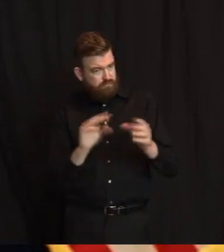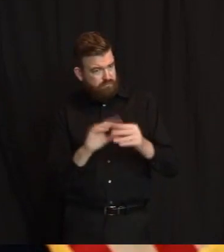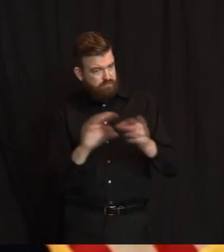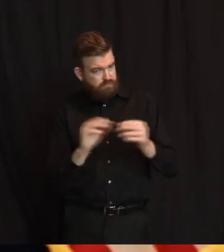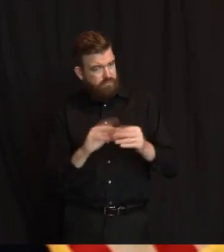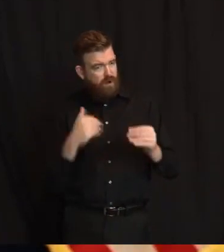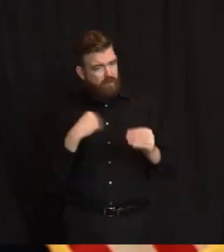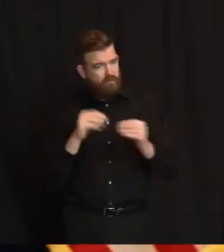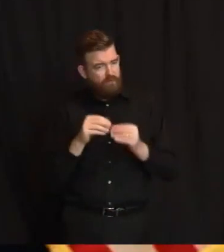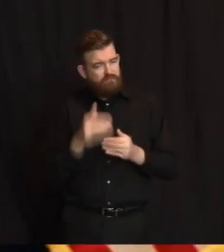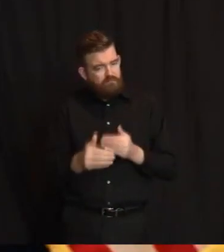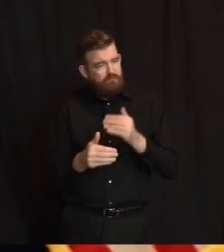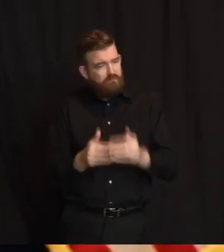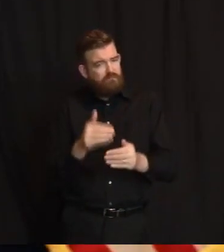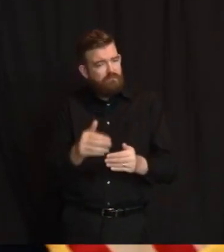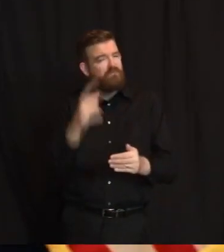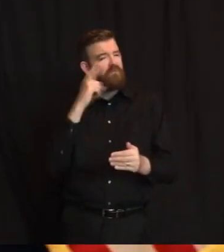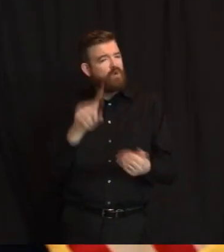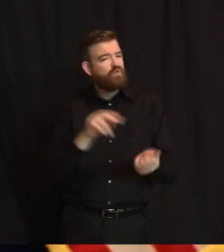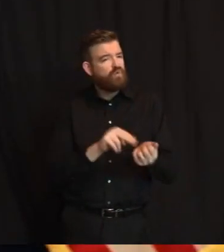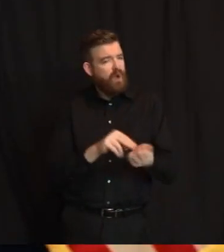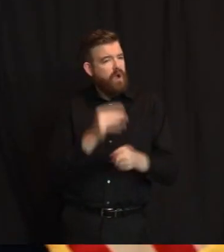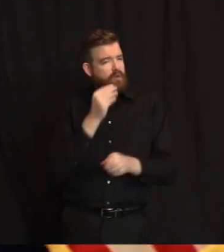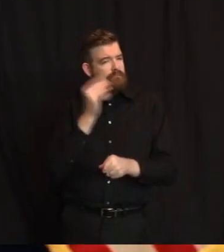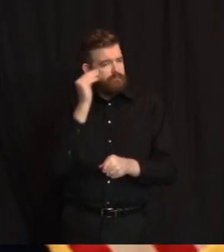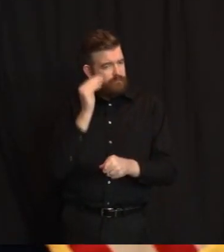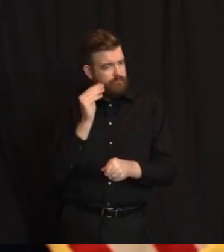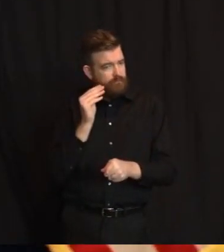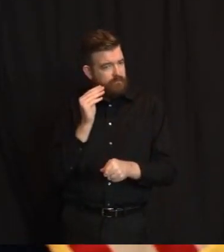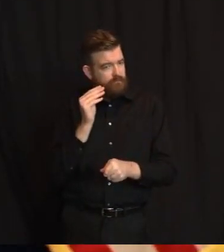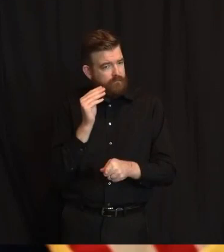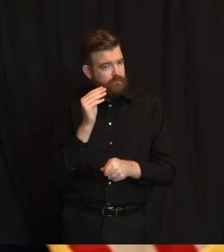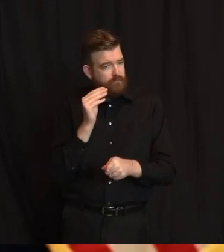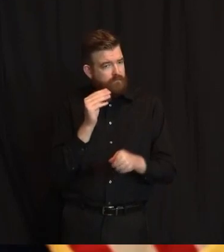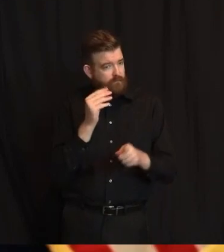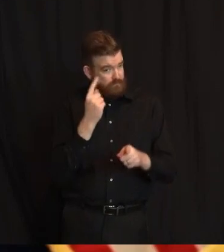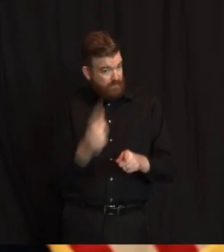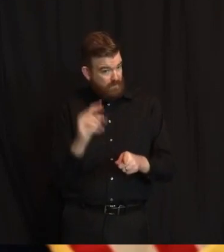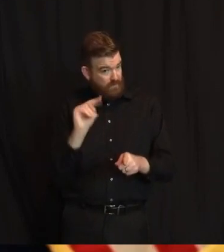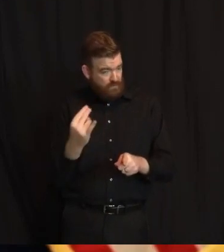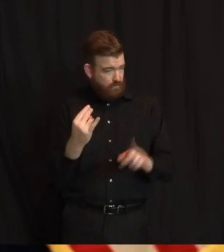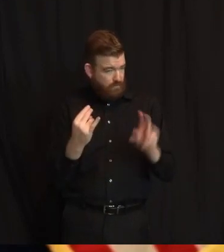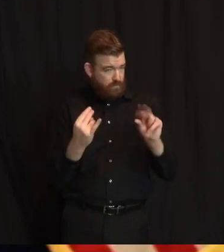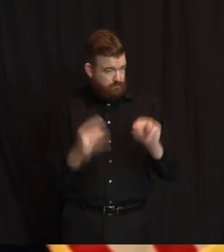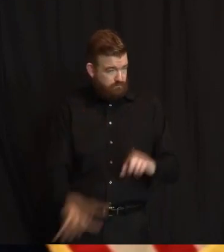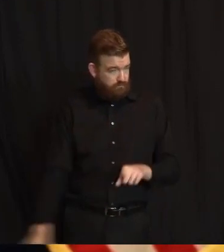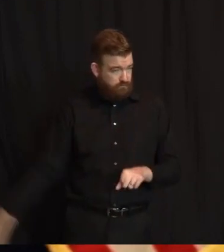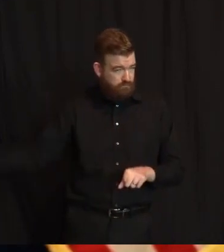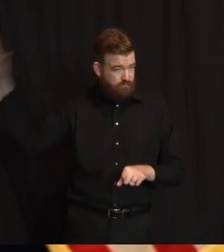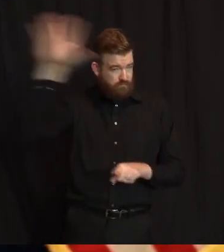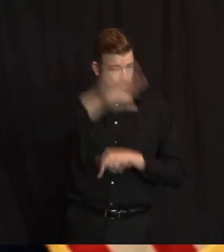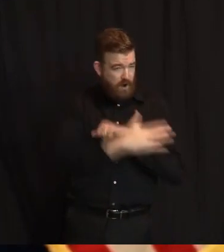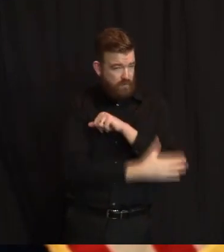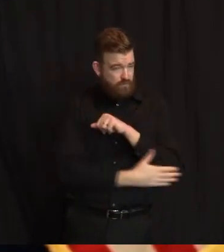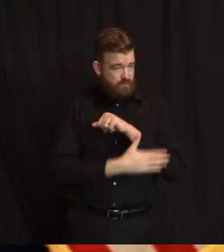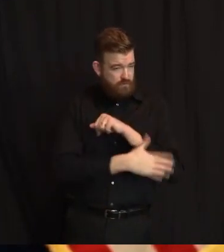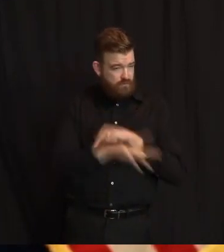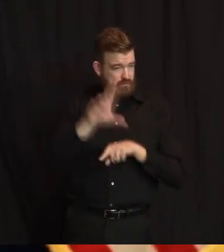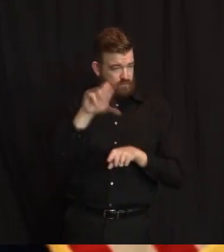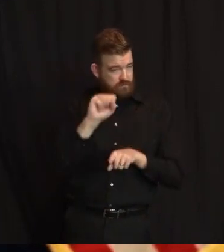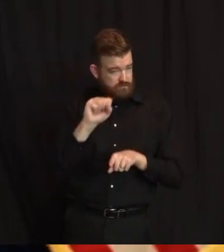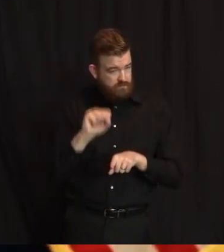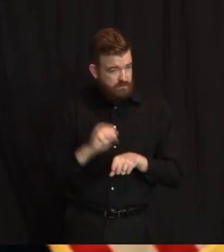alone on this front. I just want to say this, that as we compare notes with other states, this is a particular, when we do the national postmortem